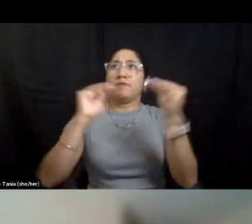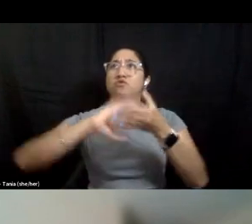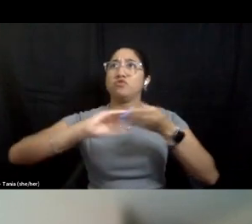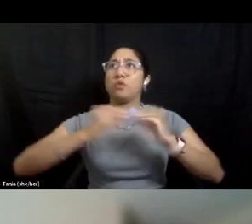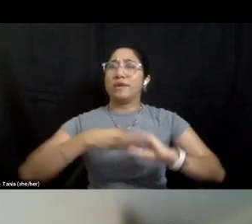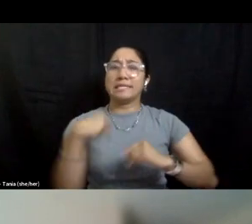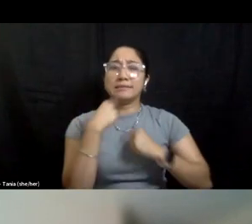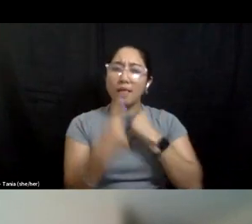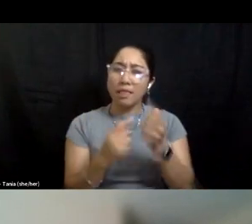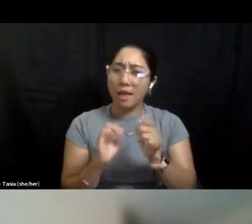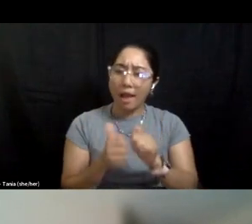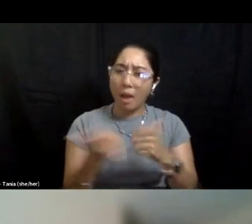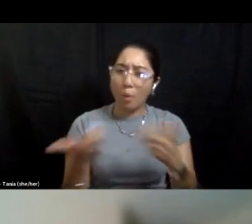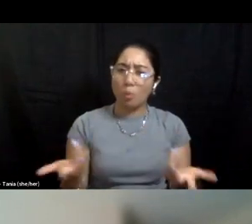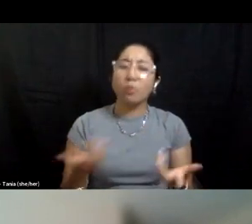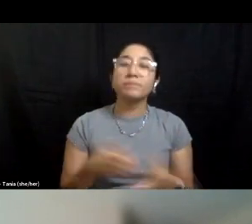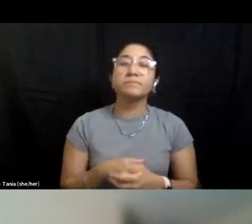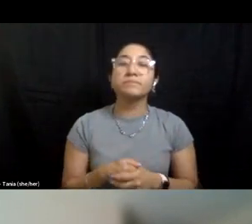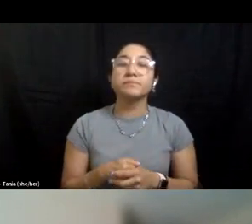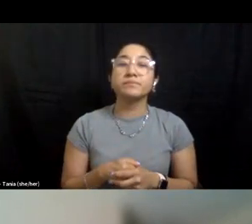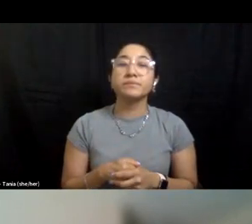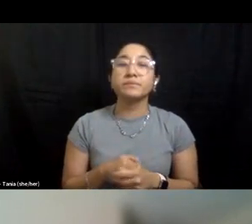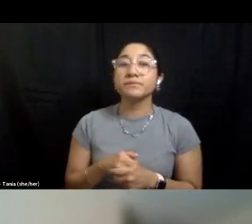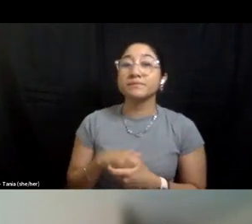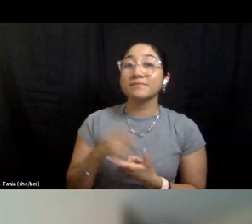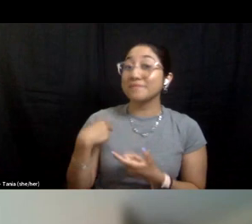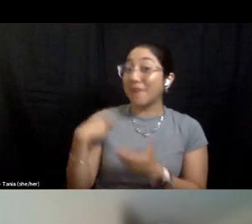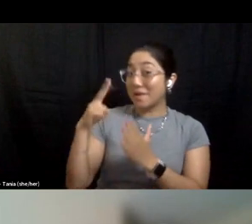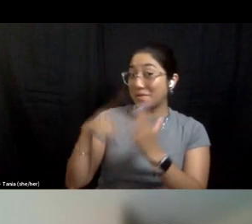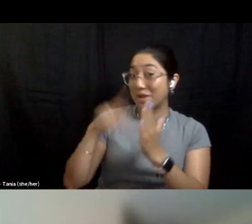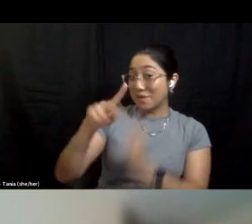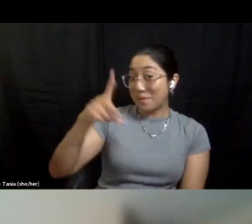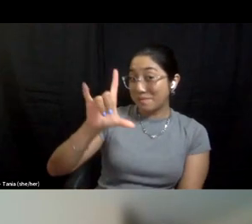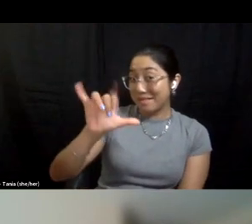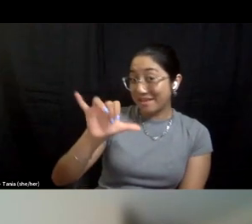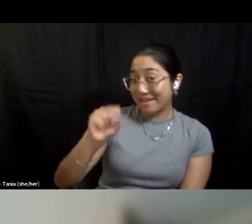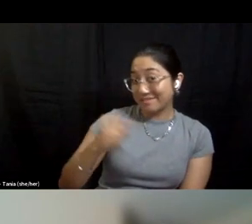Yeah, I've read your plays, I love them.